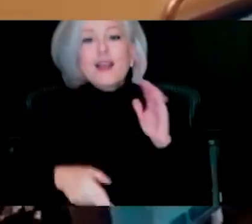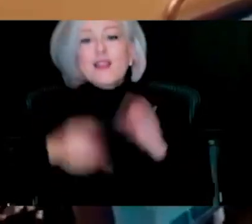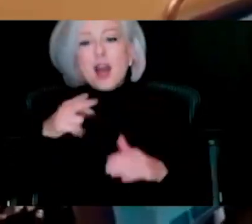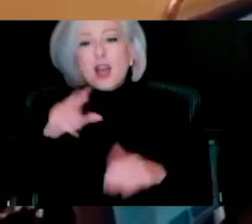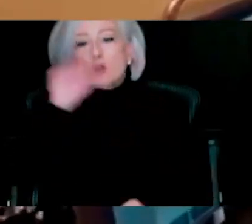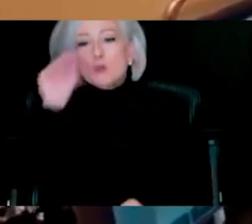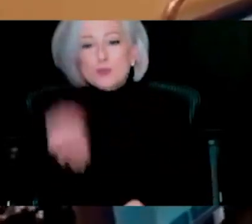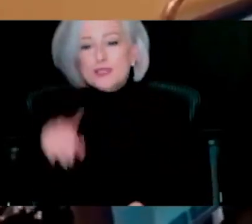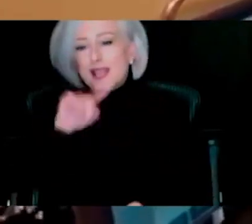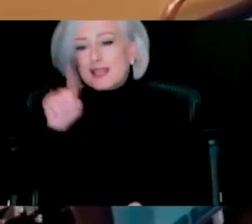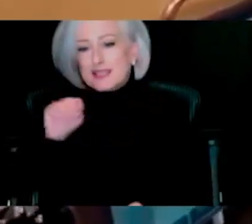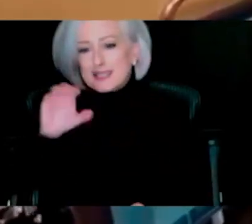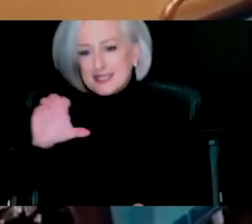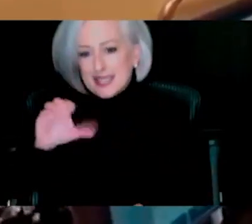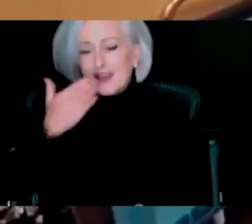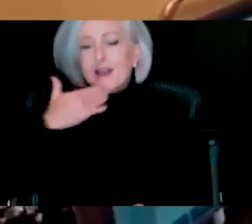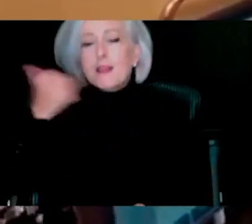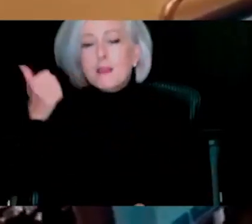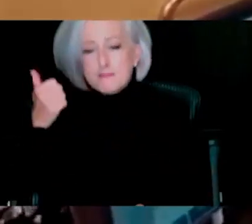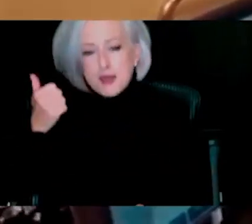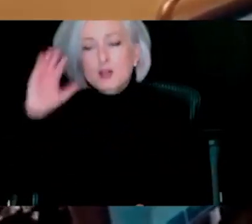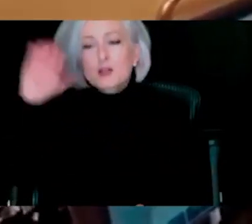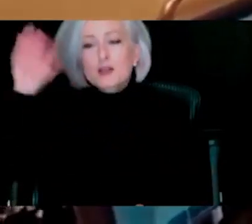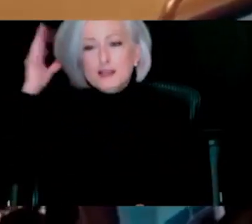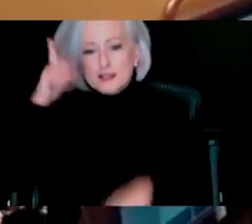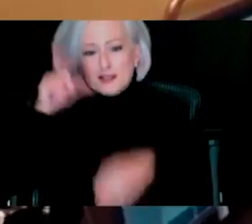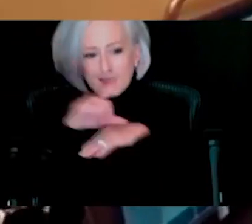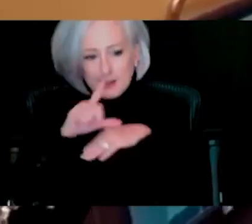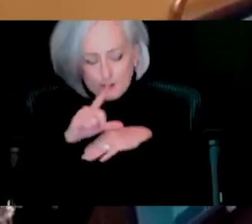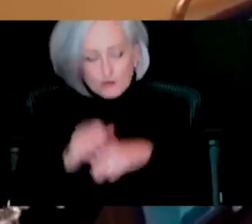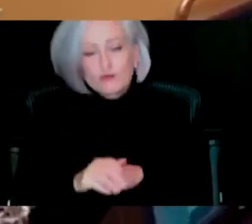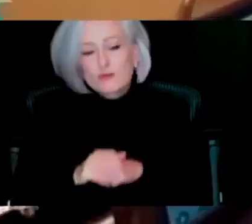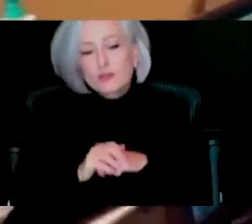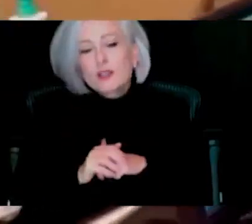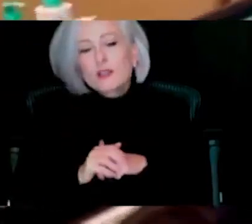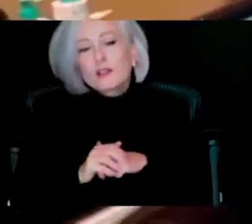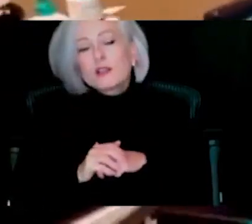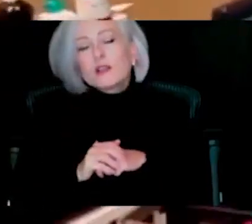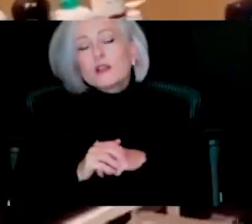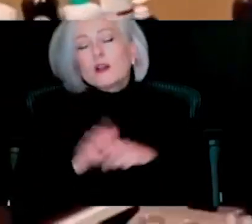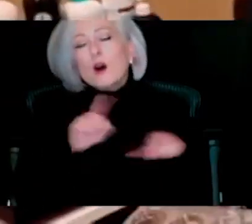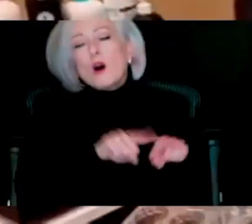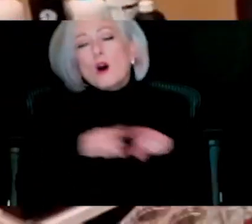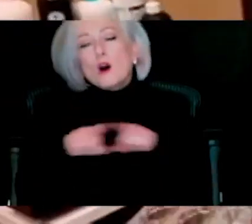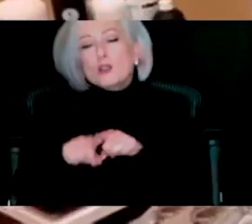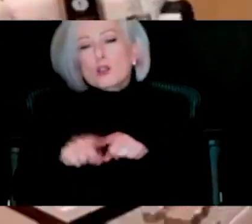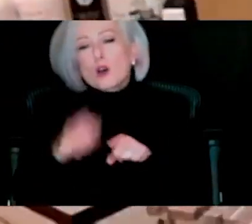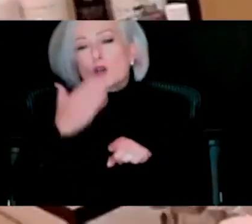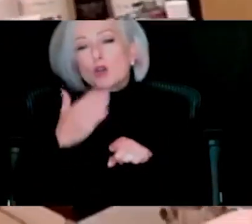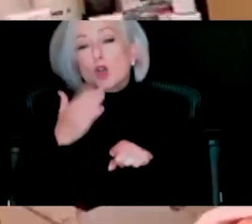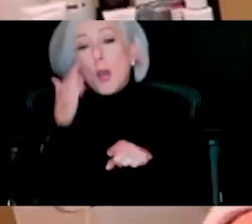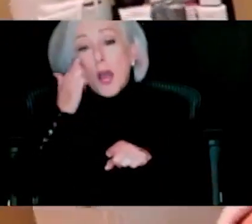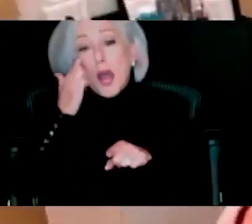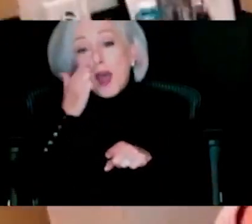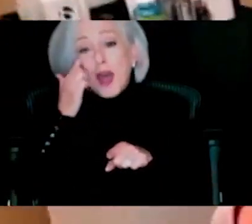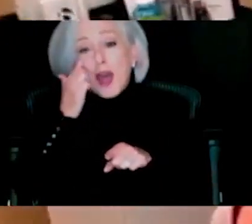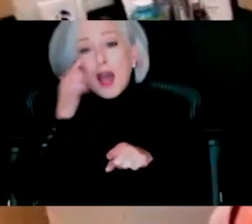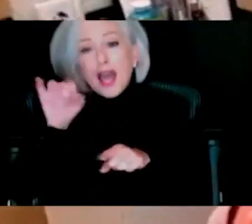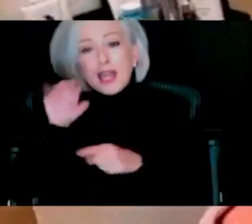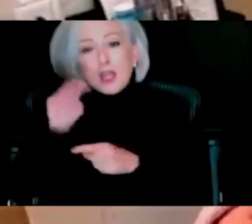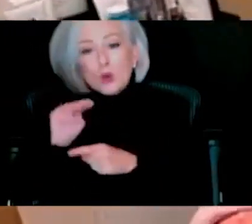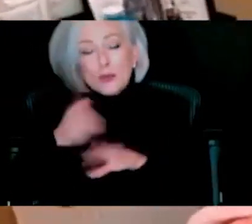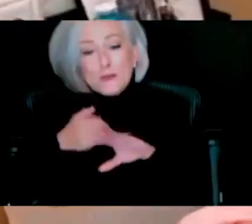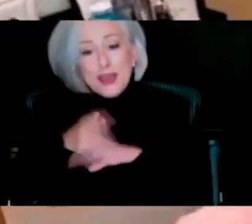zinc, usually, to me, the better the sunscreen is. As well, you know, a good eye cream. After the age of